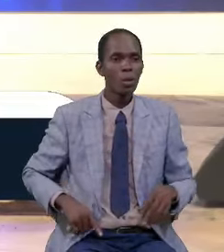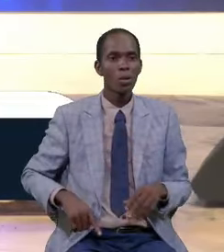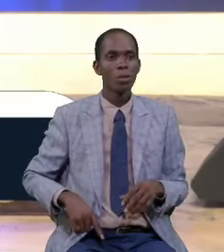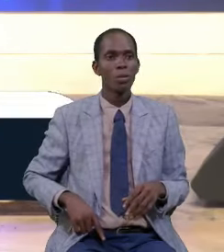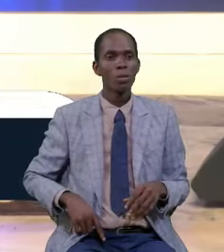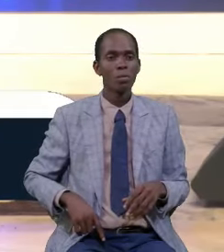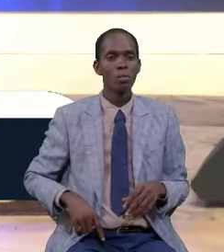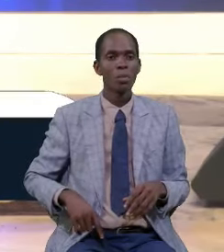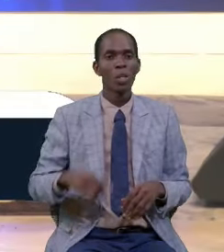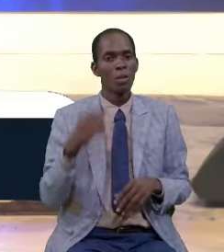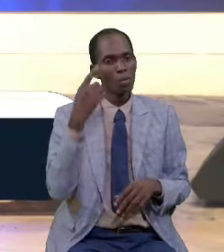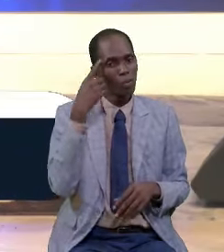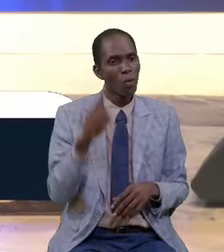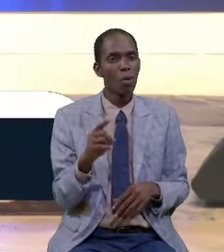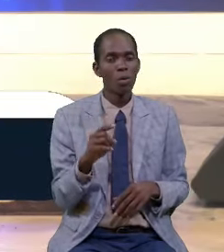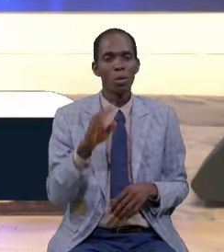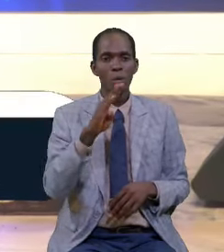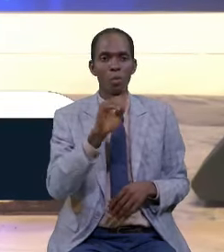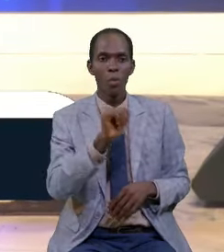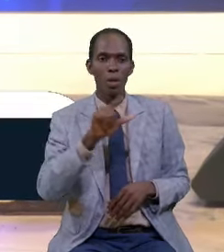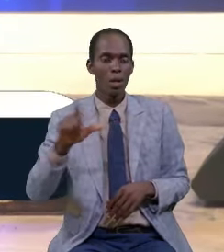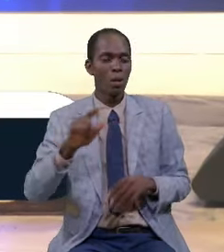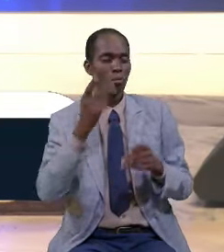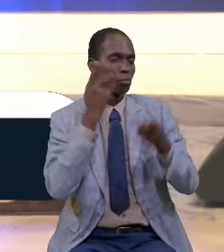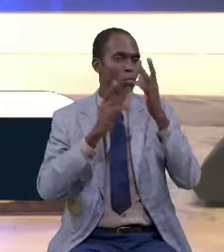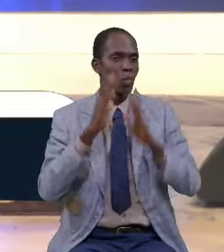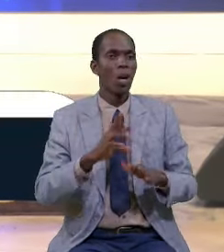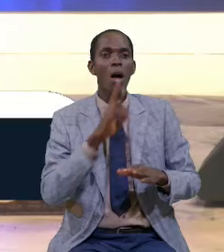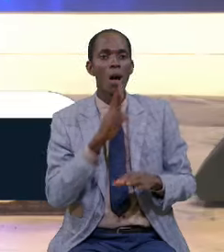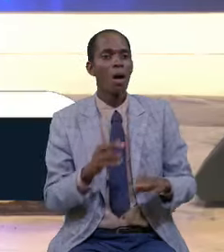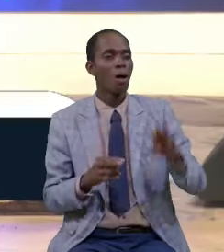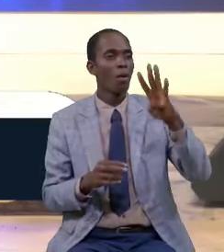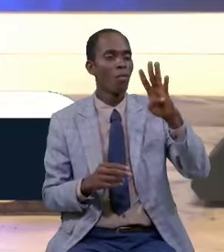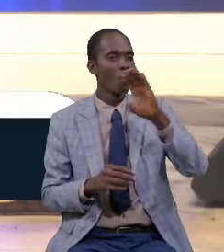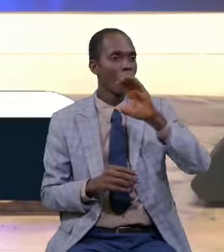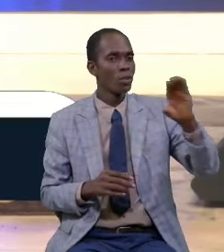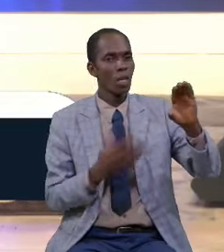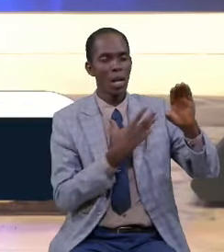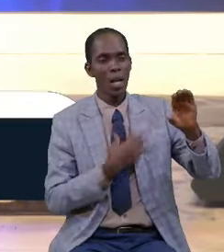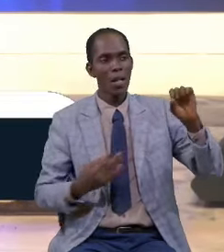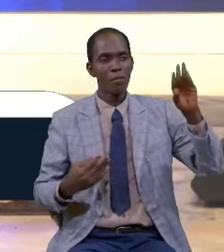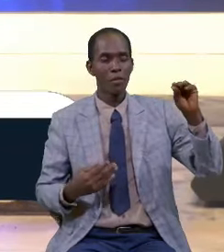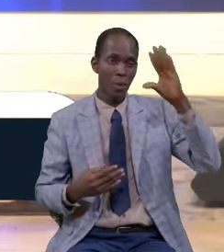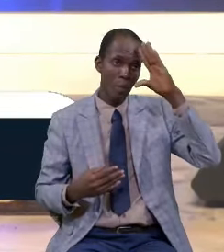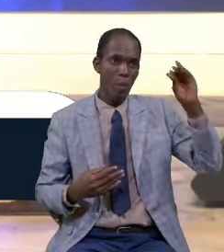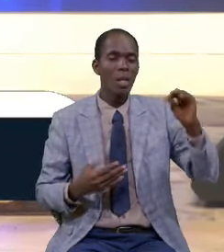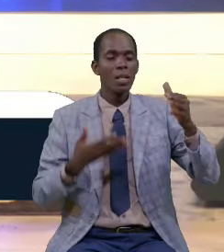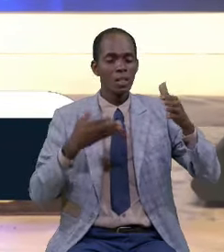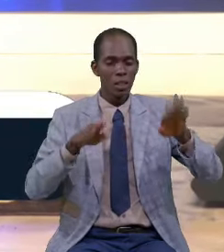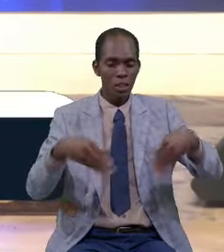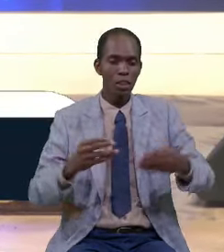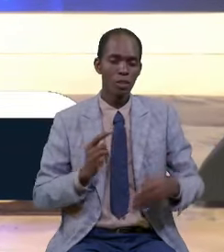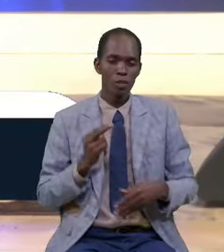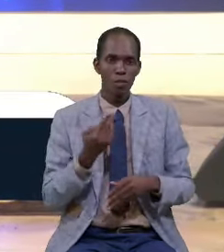prophets are 450 men. Let them therefore give us two bullocks, and